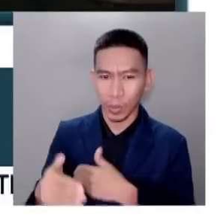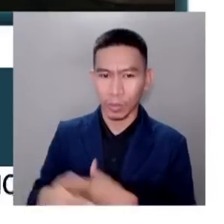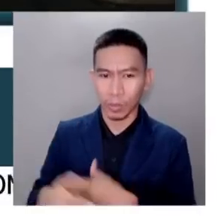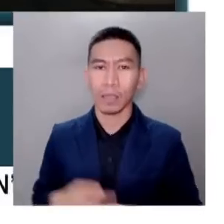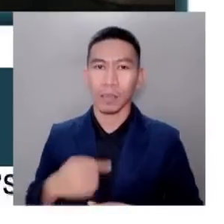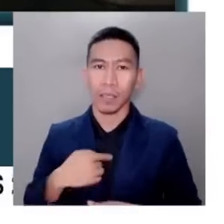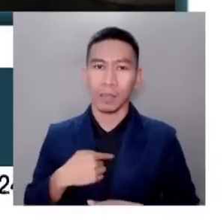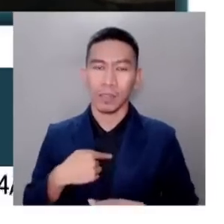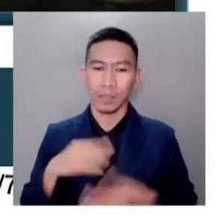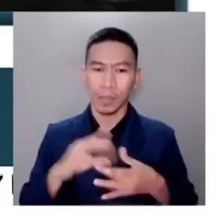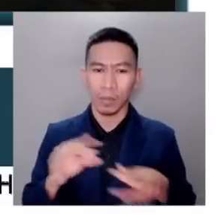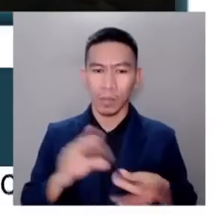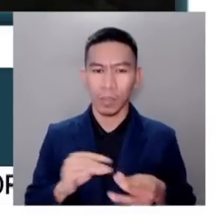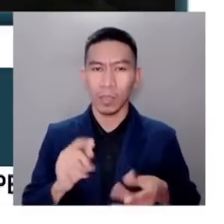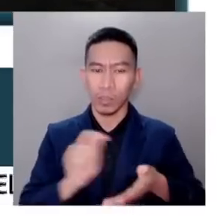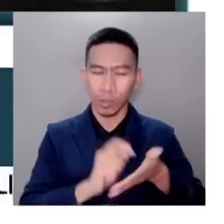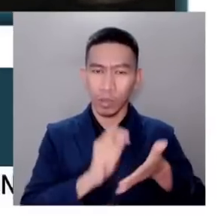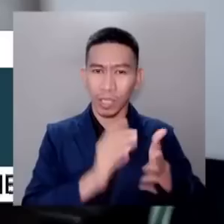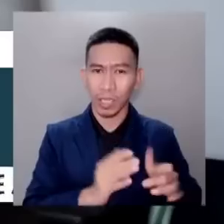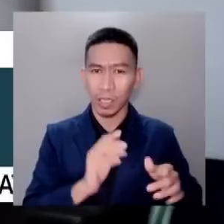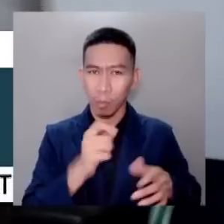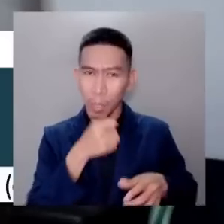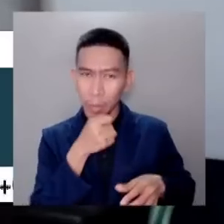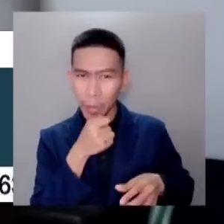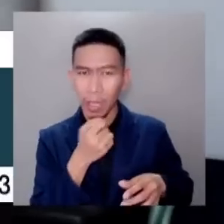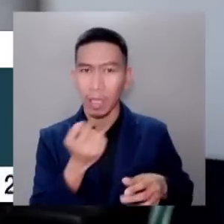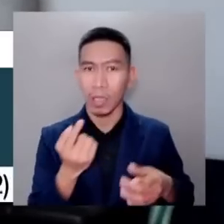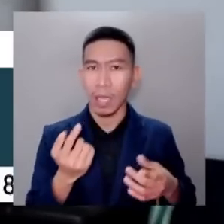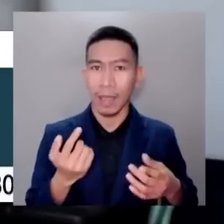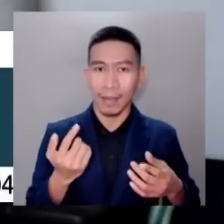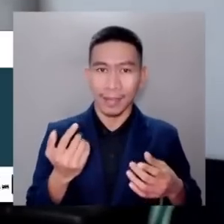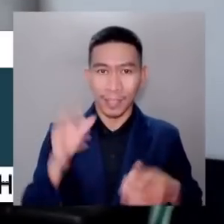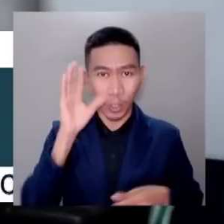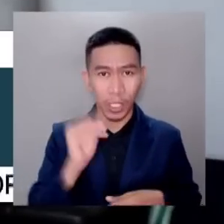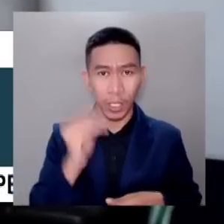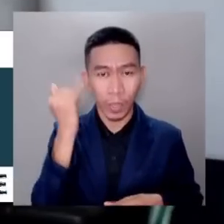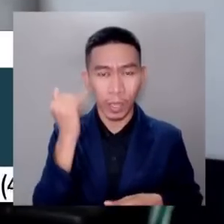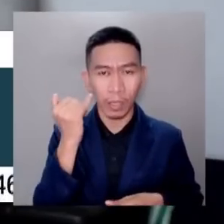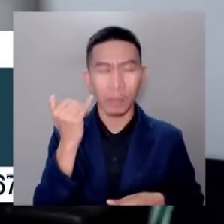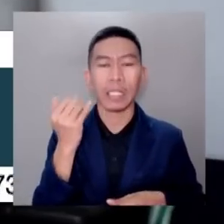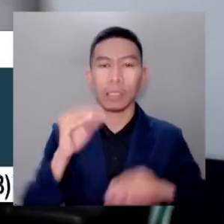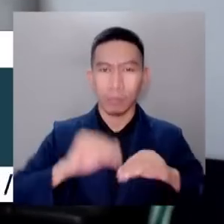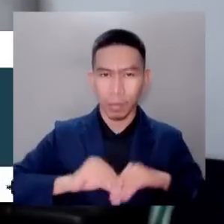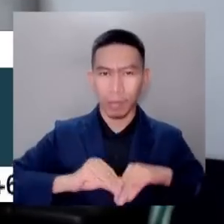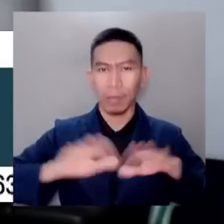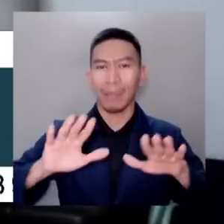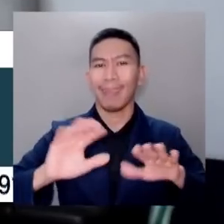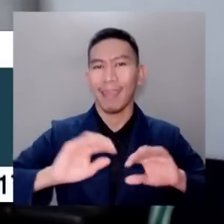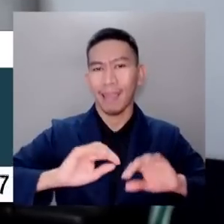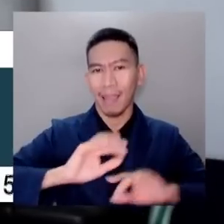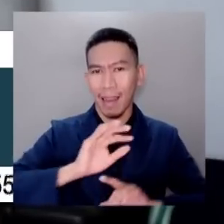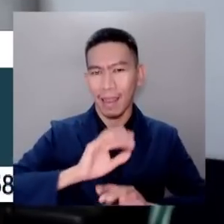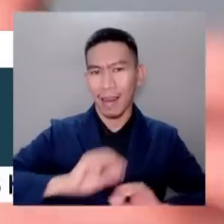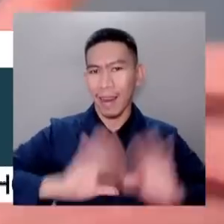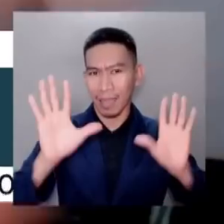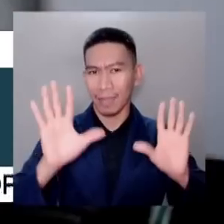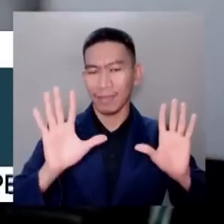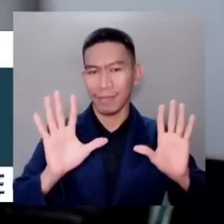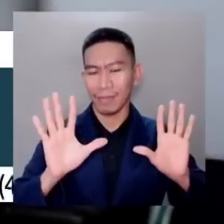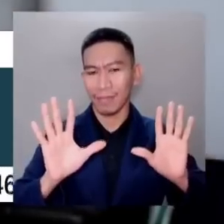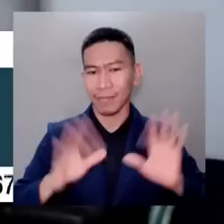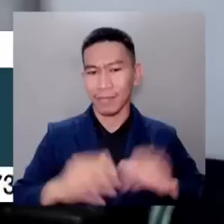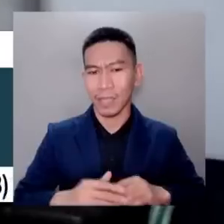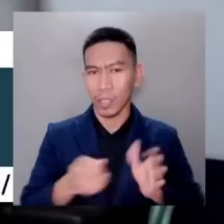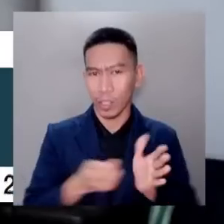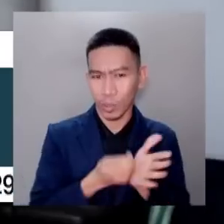has is to shine the light. And so this kind of transparency, I hope, will demand better. I mean, you know, this was the